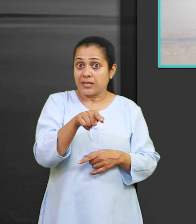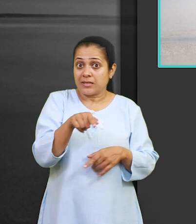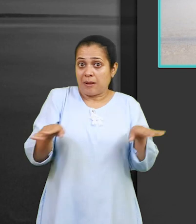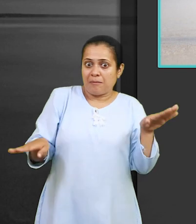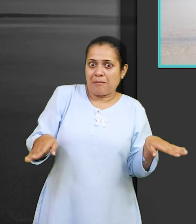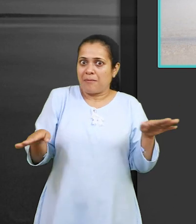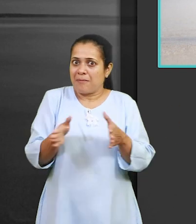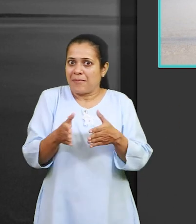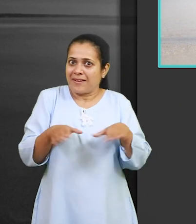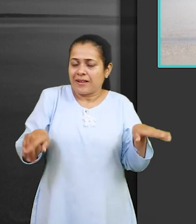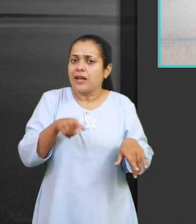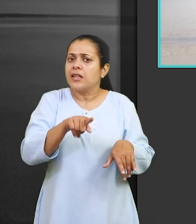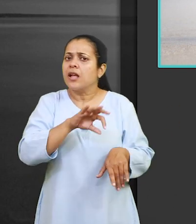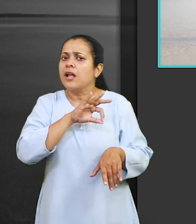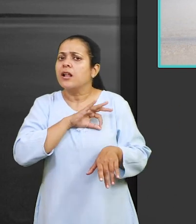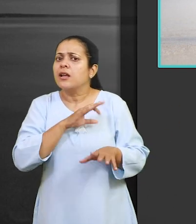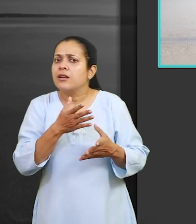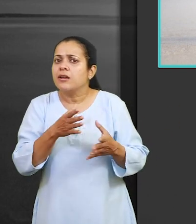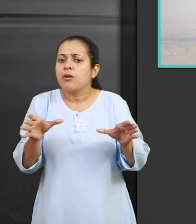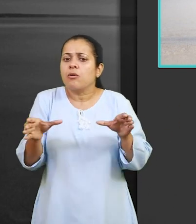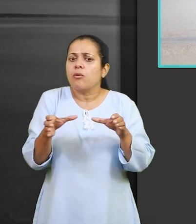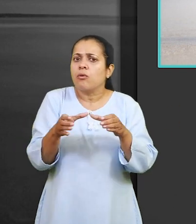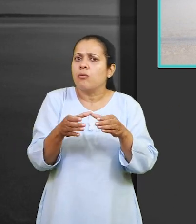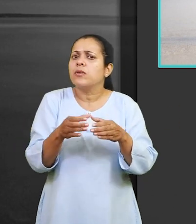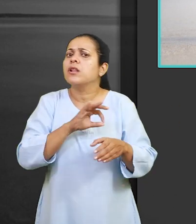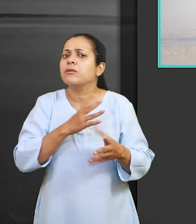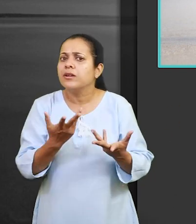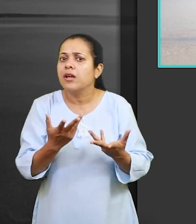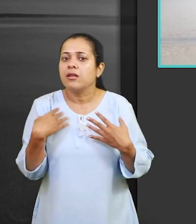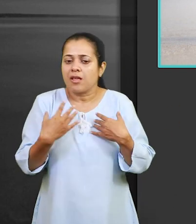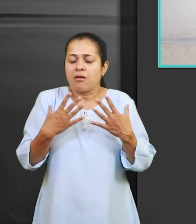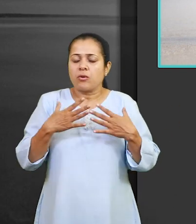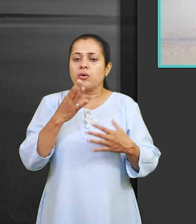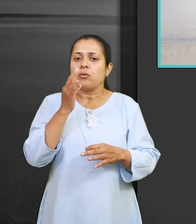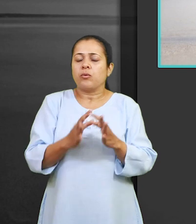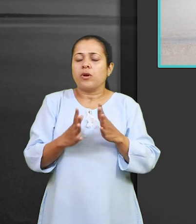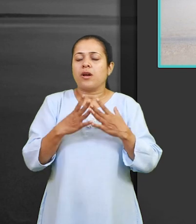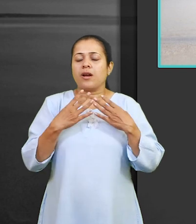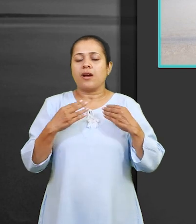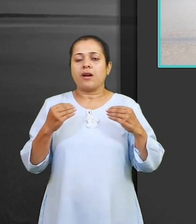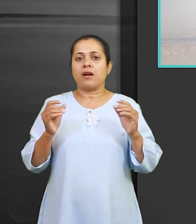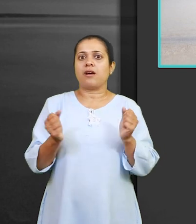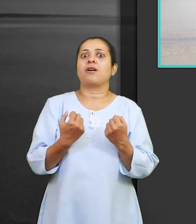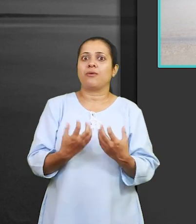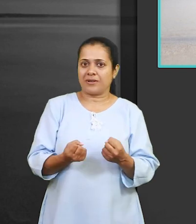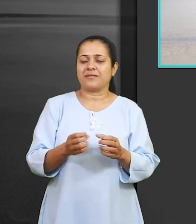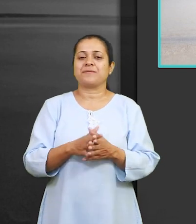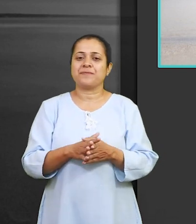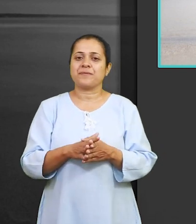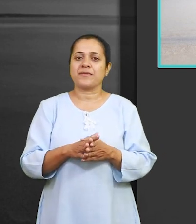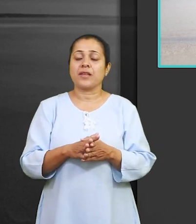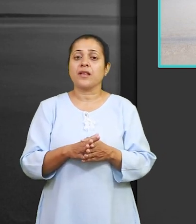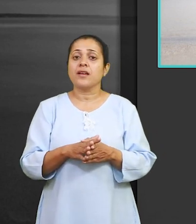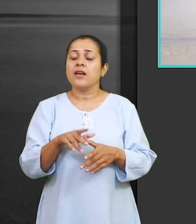regards to penguins, they like to go in herdles only to keep themselves warm. The second